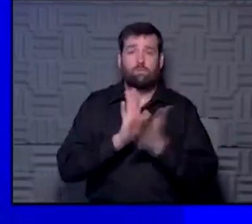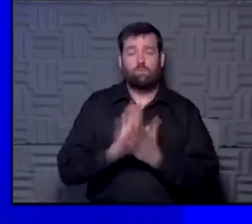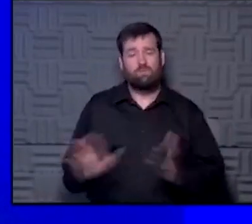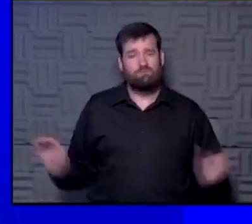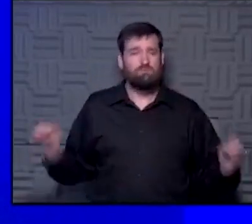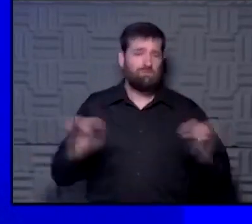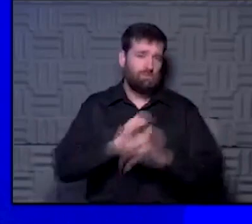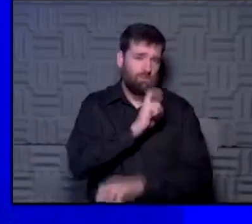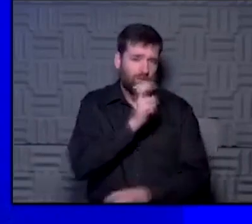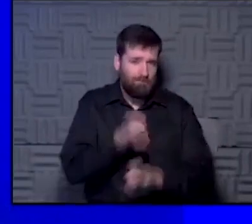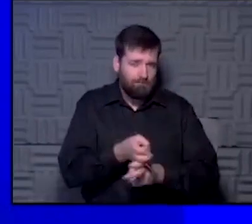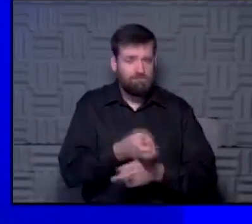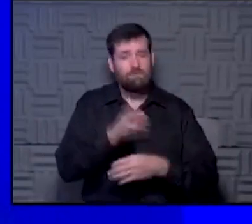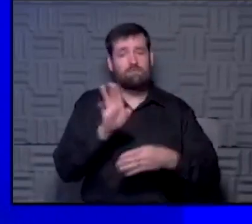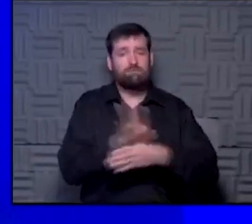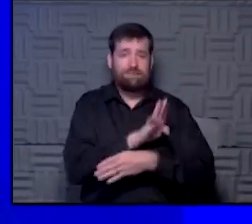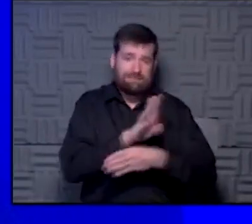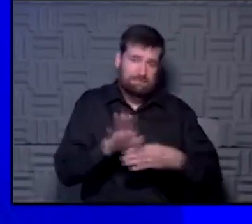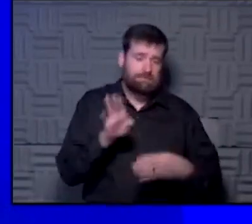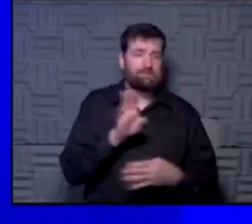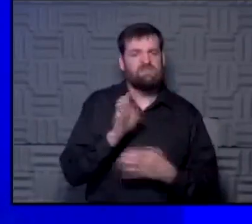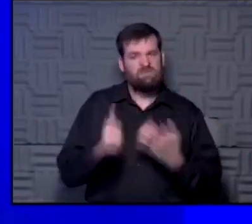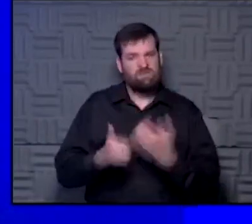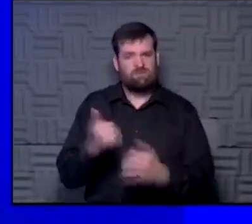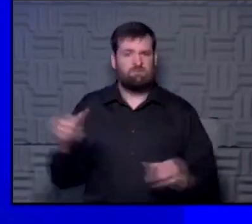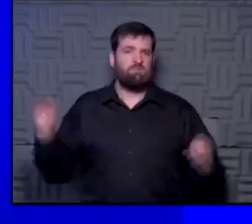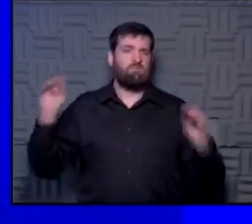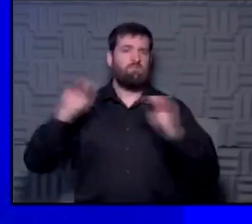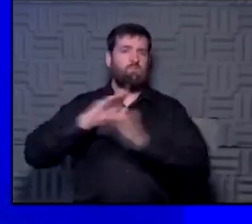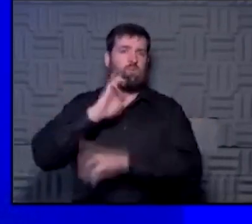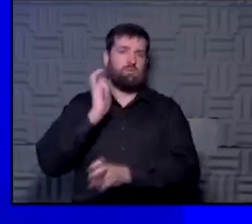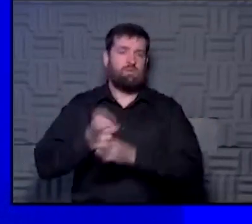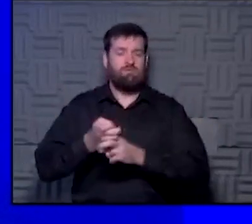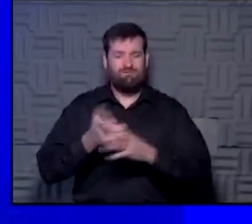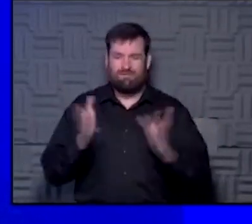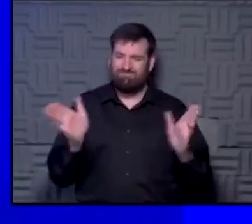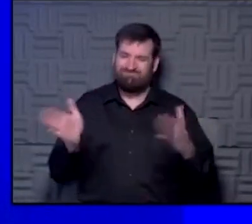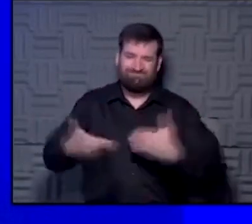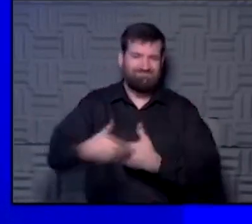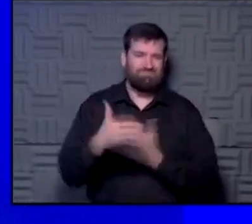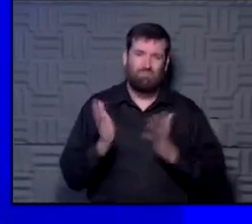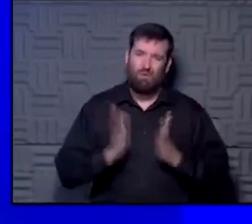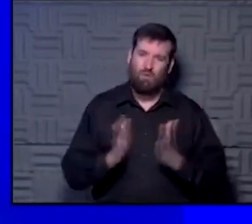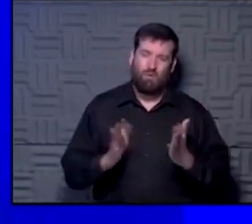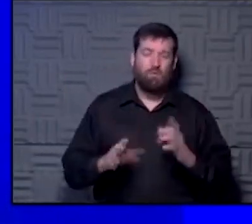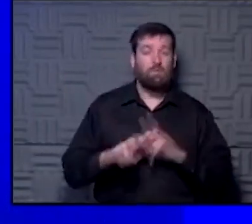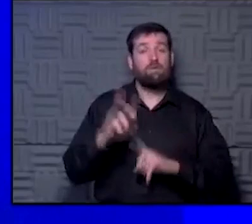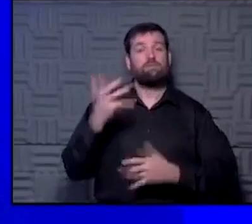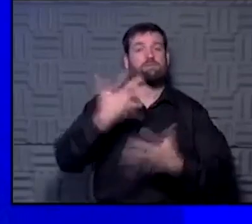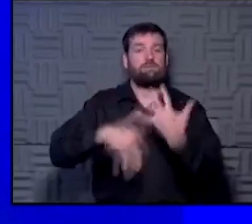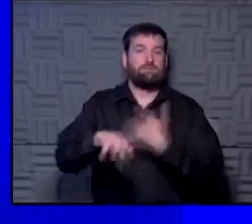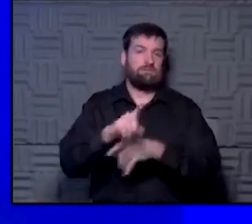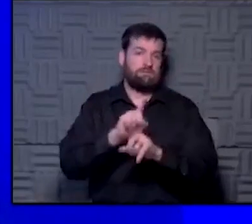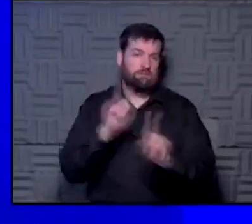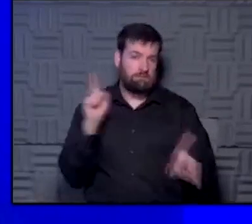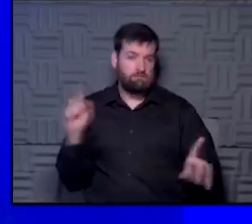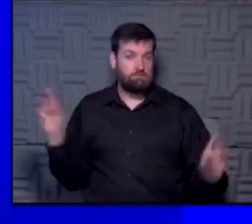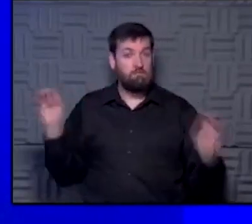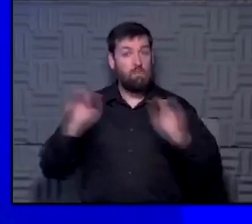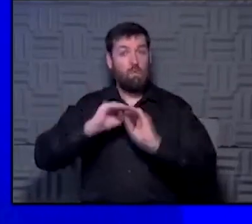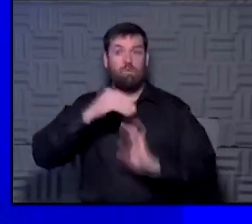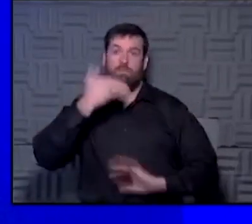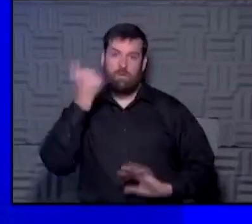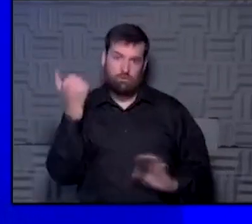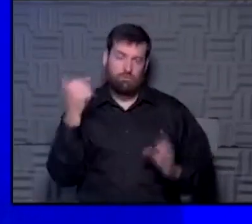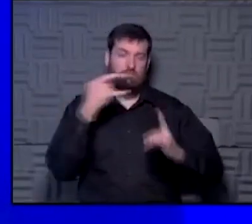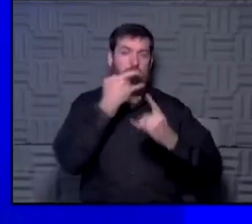bit more difficult. Some of the businesses it's a little more difficult just because of square footage. But distance, further distance is better,